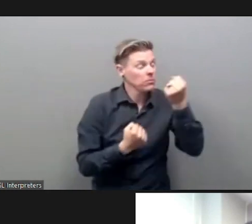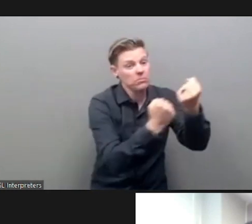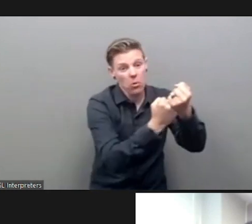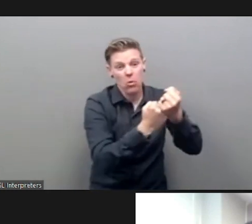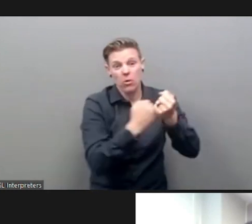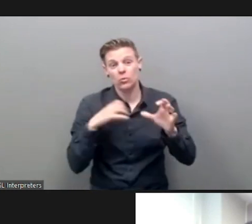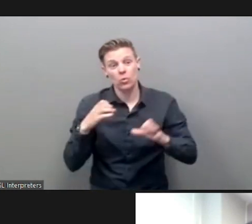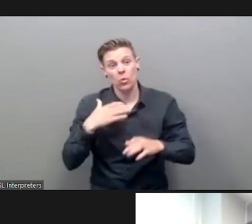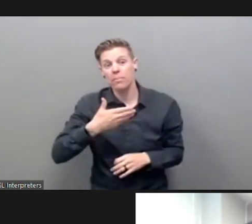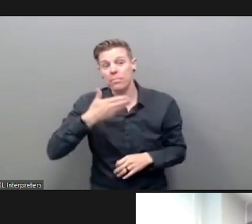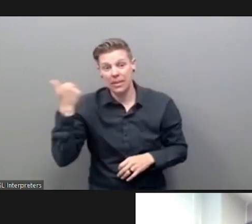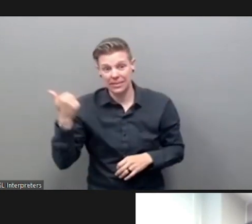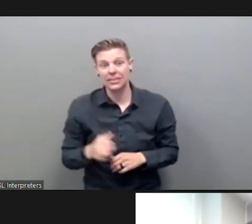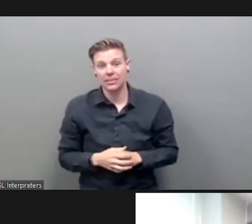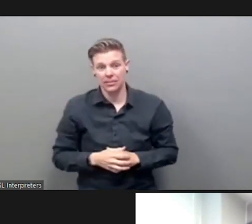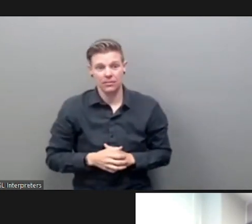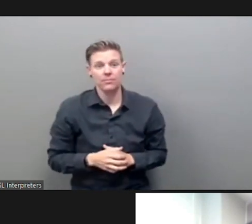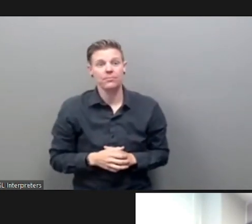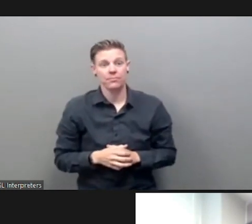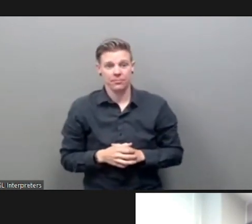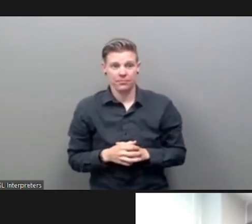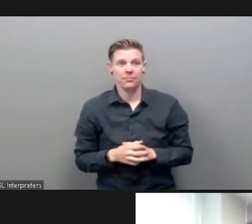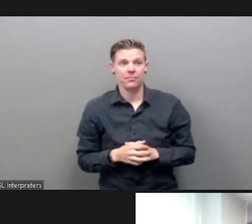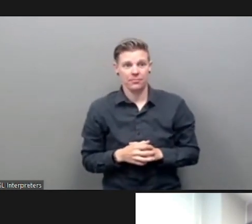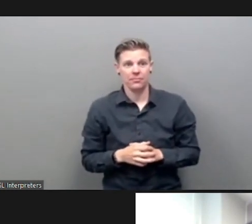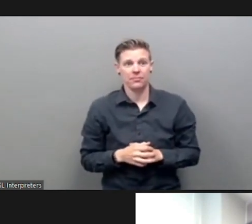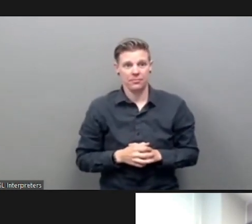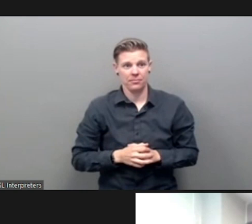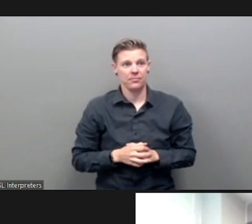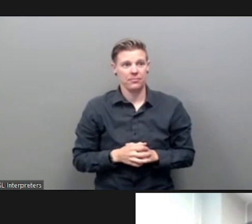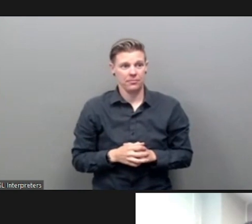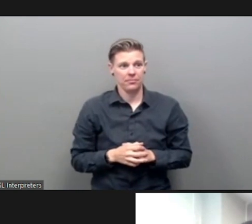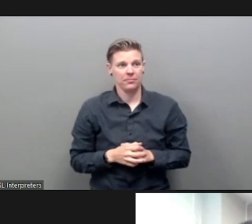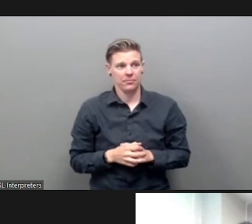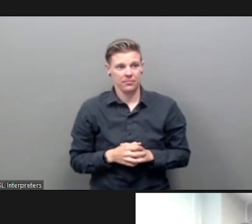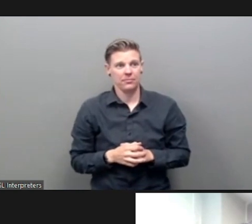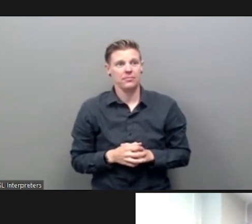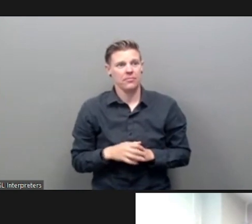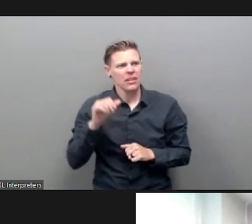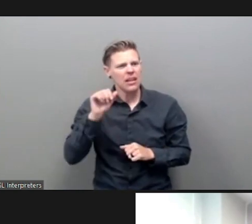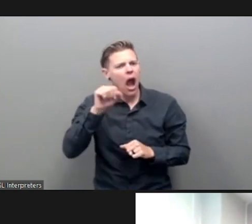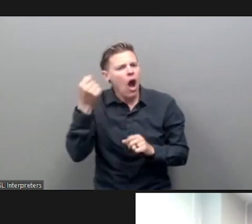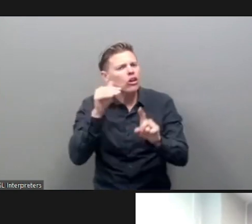And just another reminder that, I don't know, like if